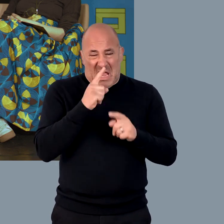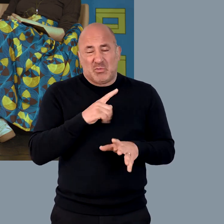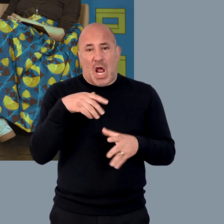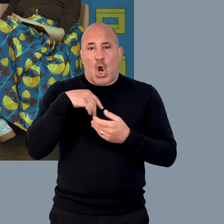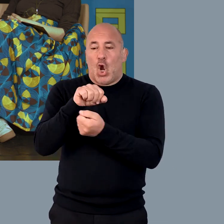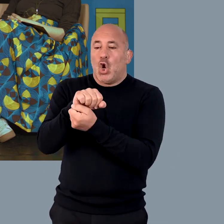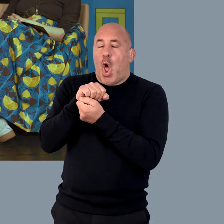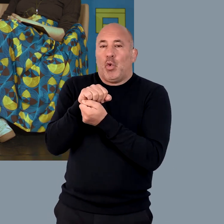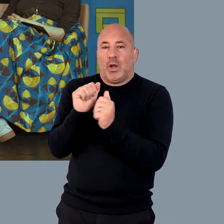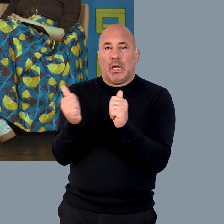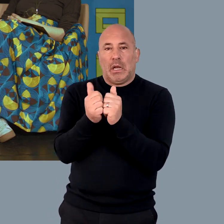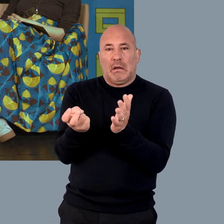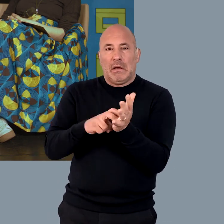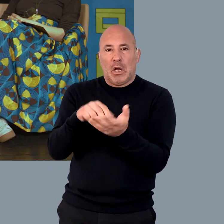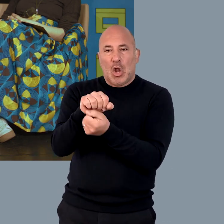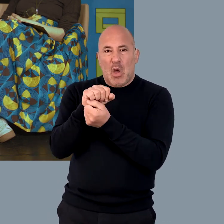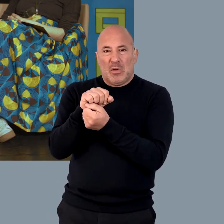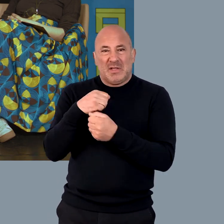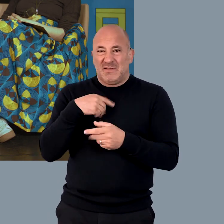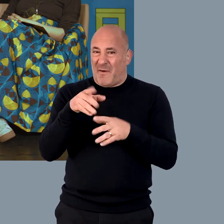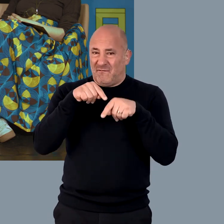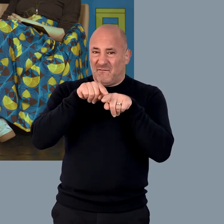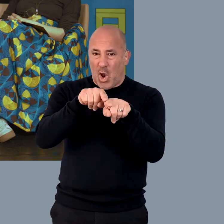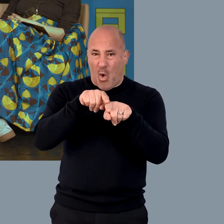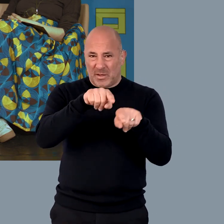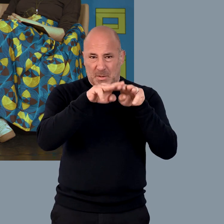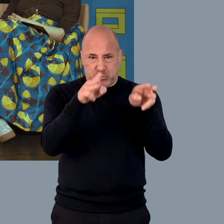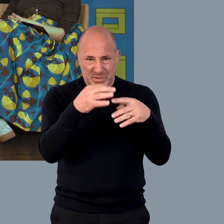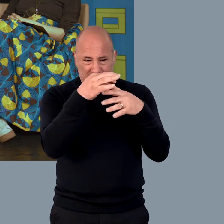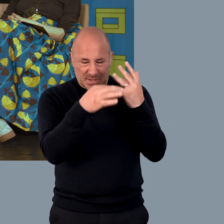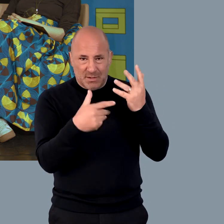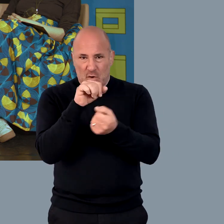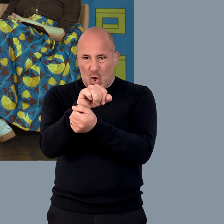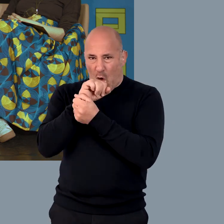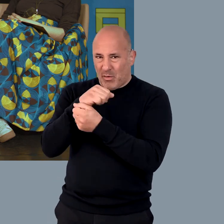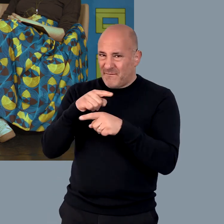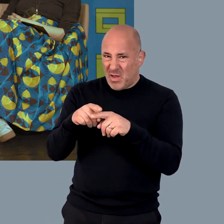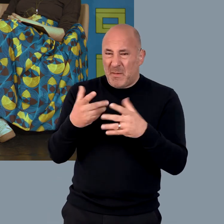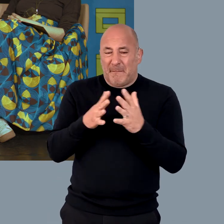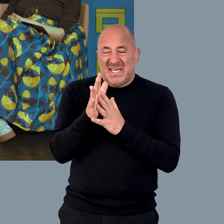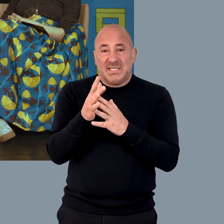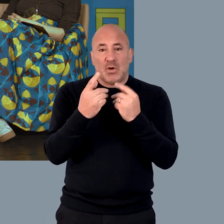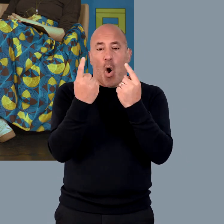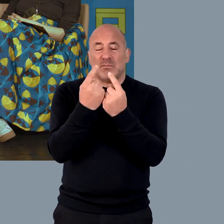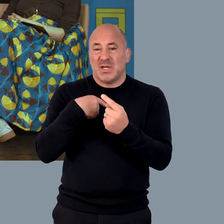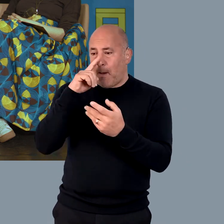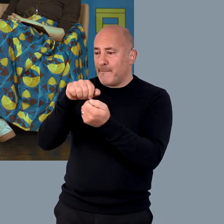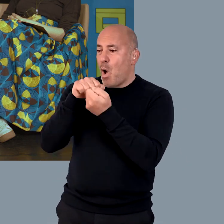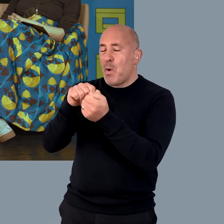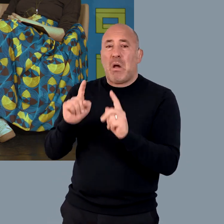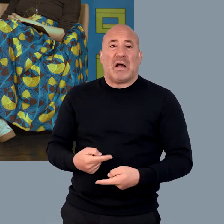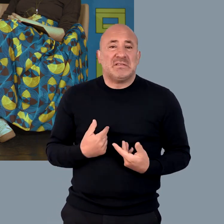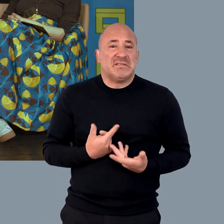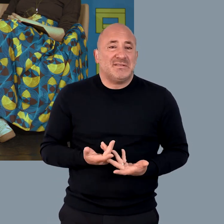change? And so many people say, well, we can't make change because of loan agreements. And so if we don't, adhere